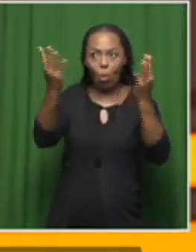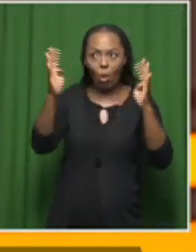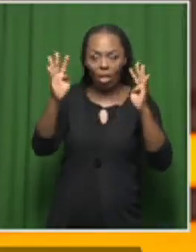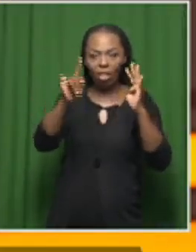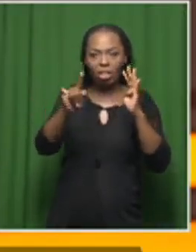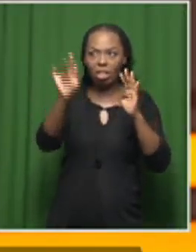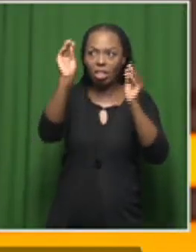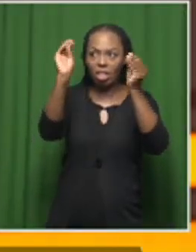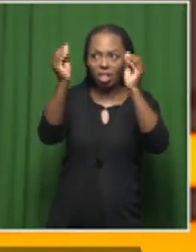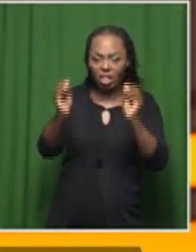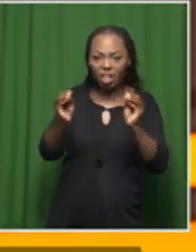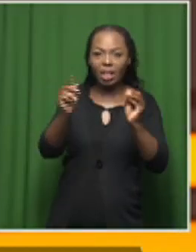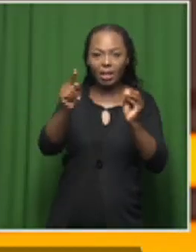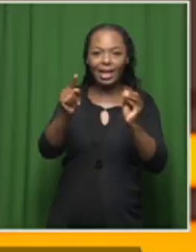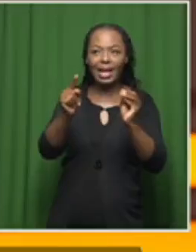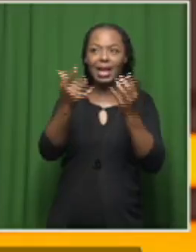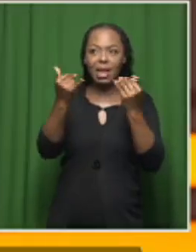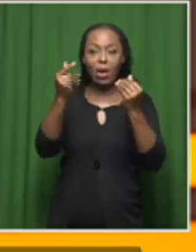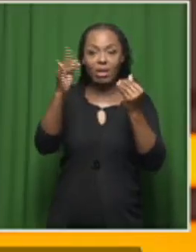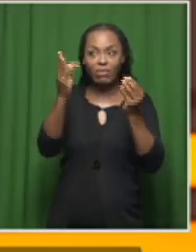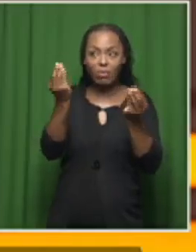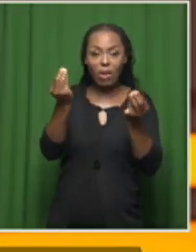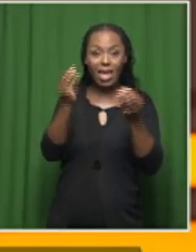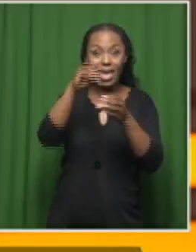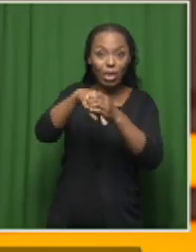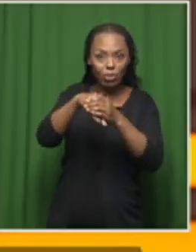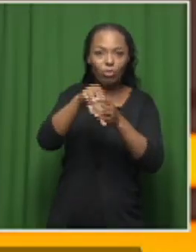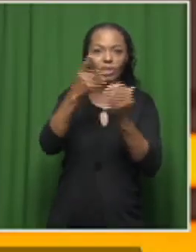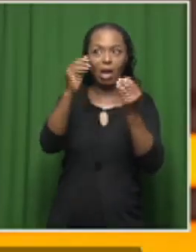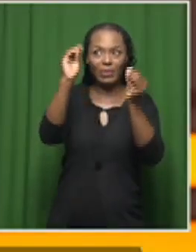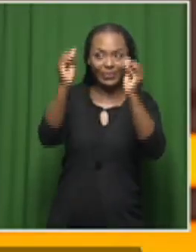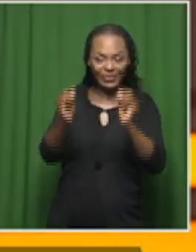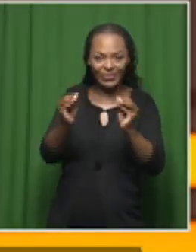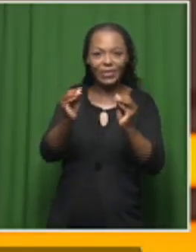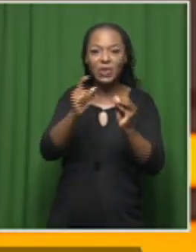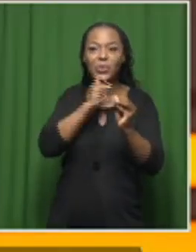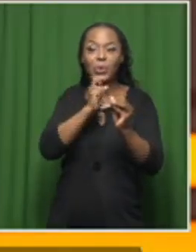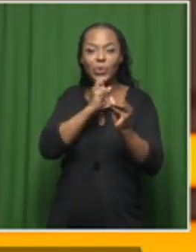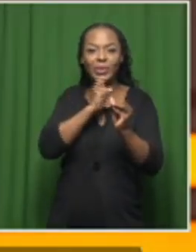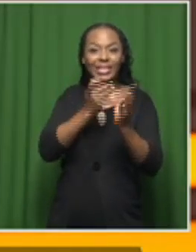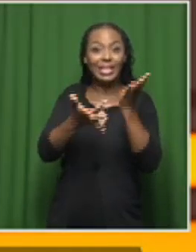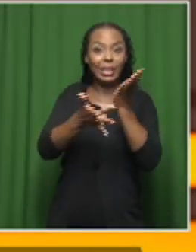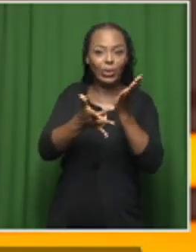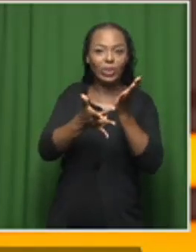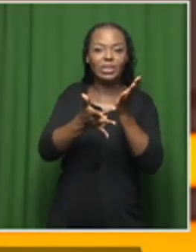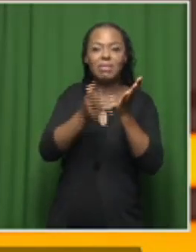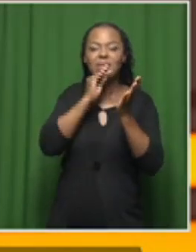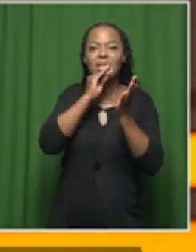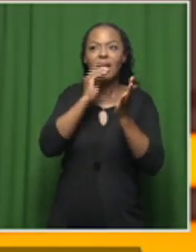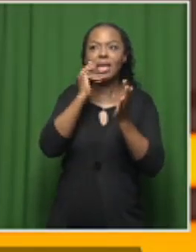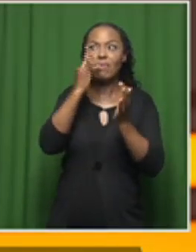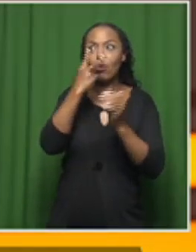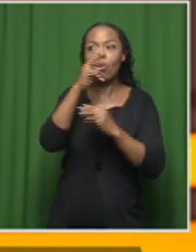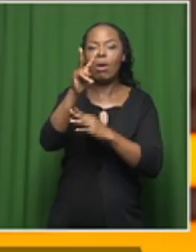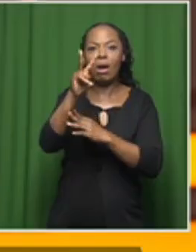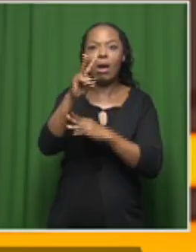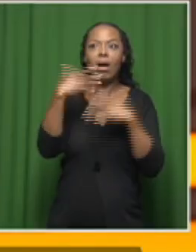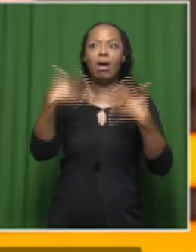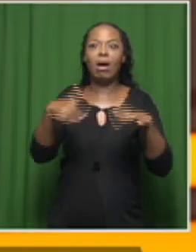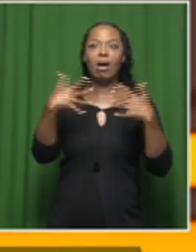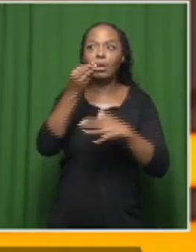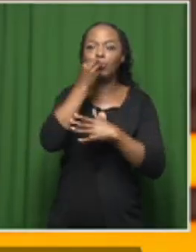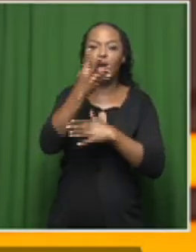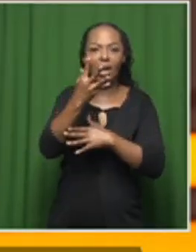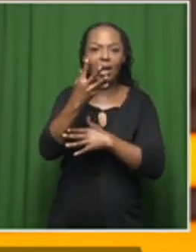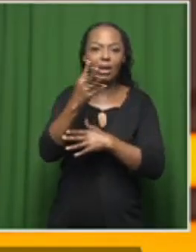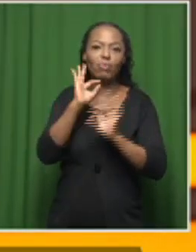them alive, you know, in front of you. So it just looks stunning, you know, and you just sort of see the